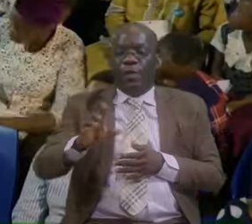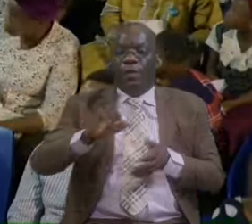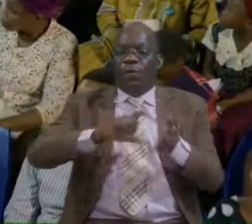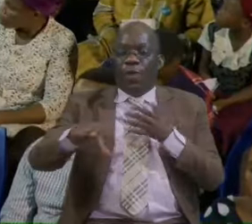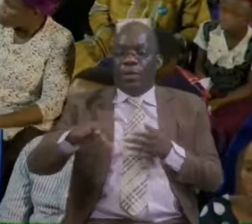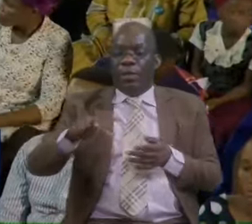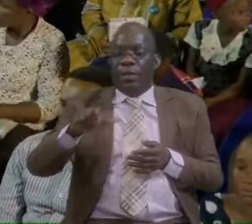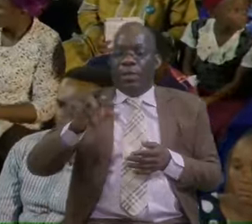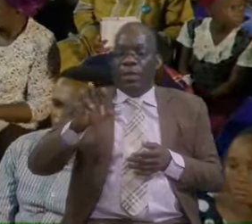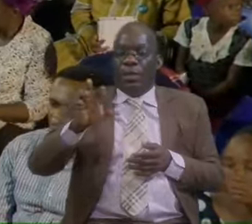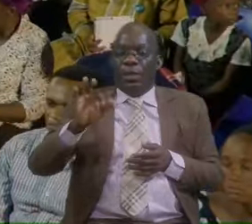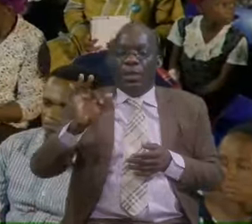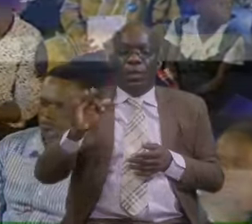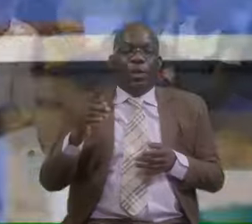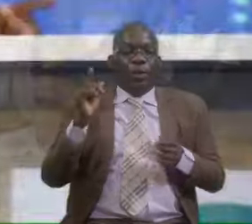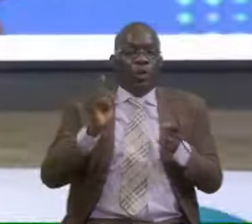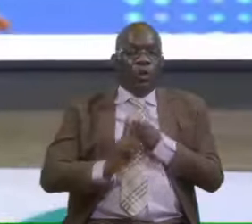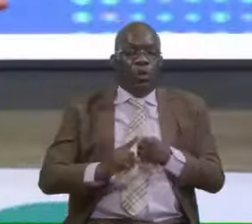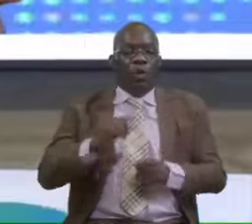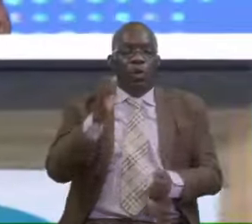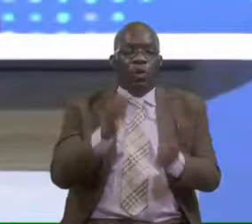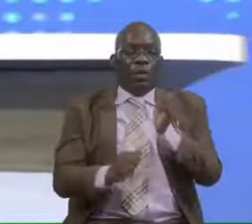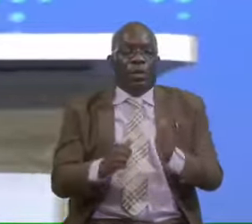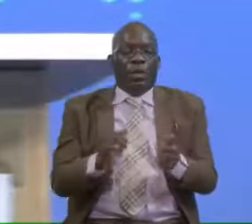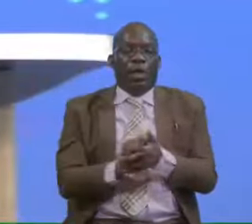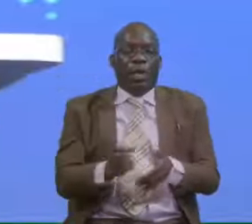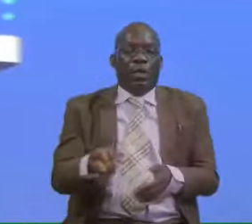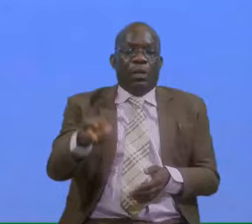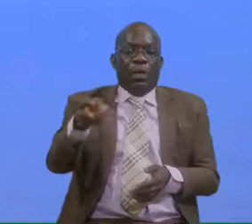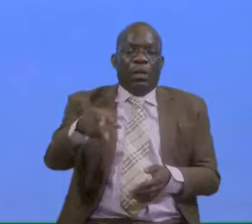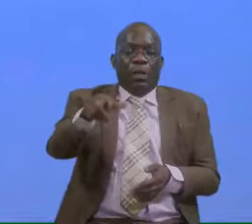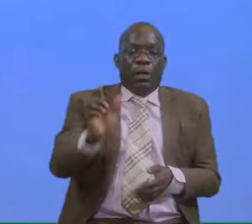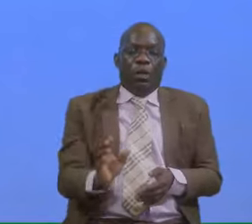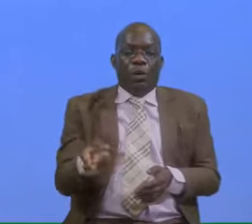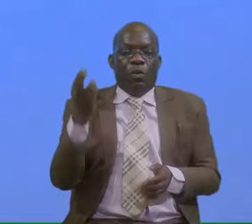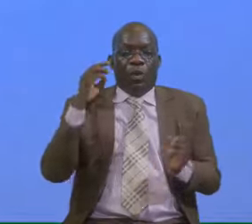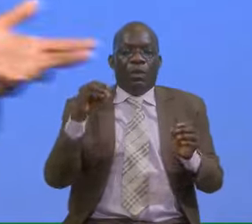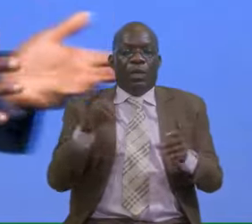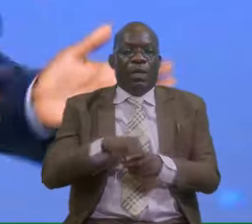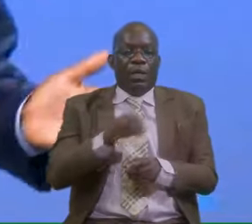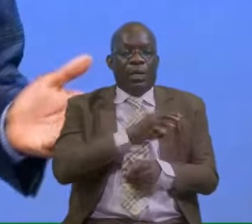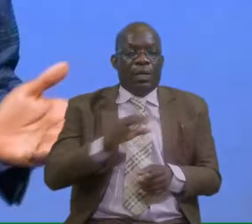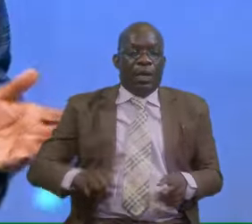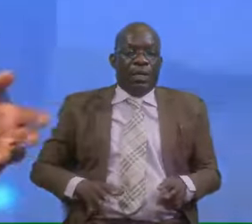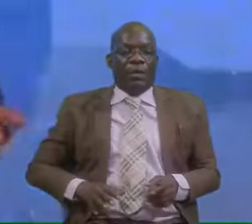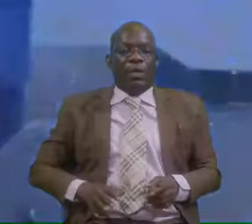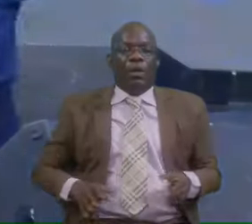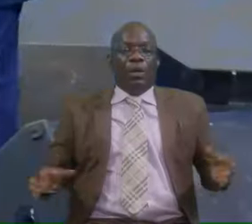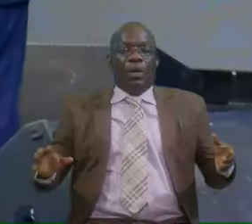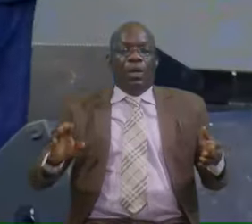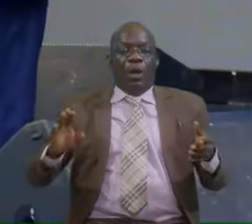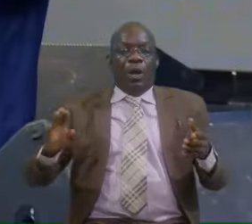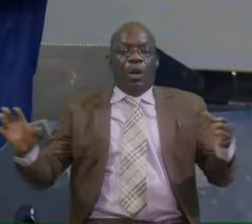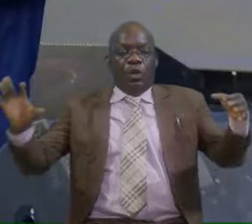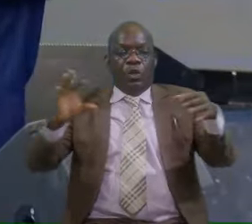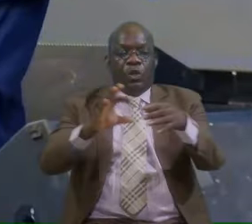To which that is, that God was in Christ, reconciling the